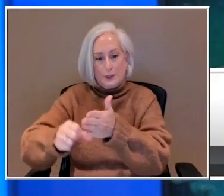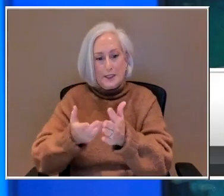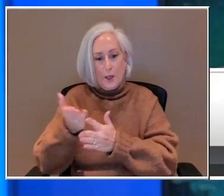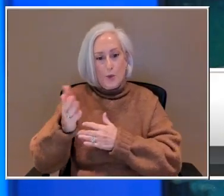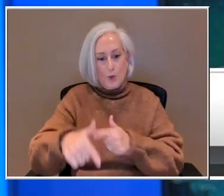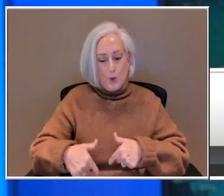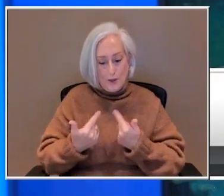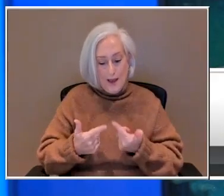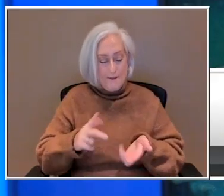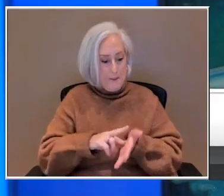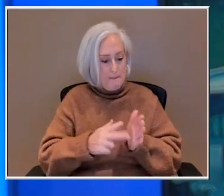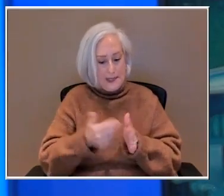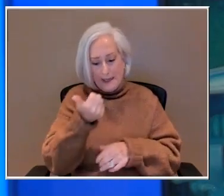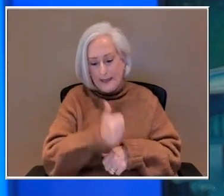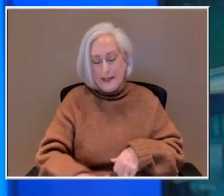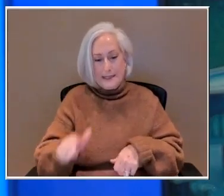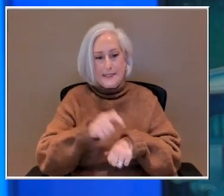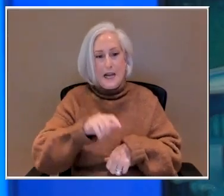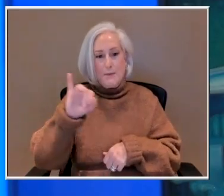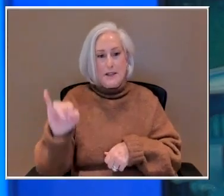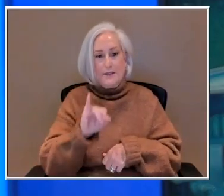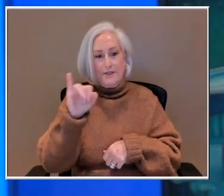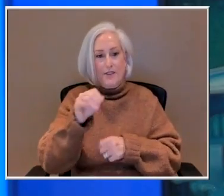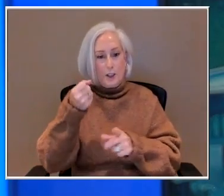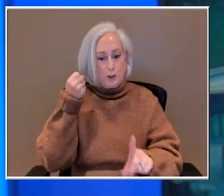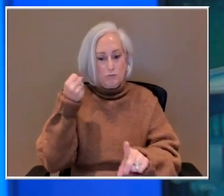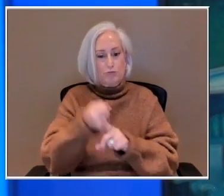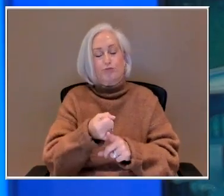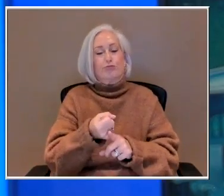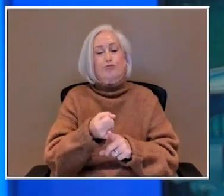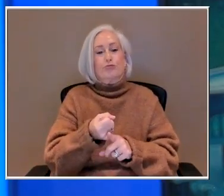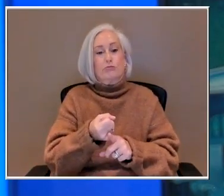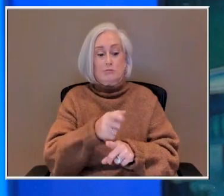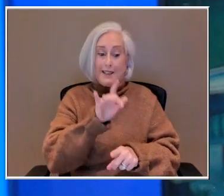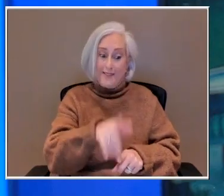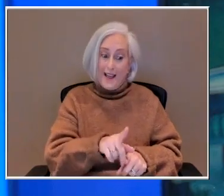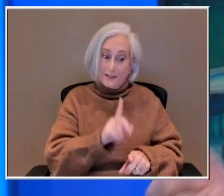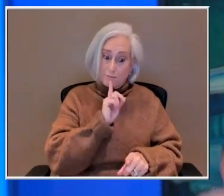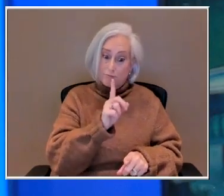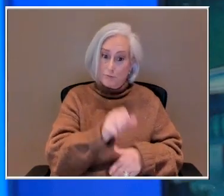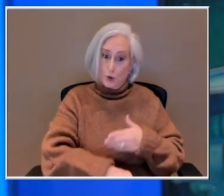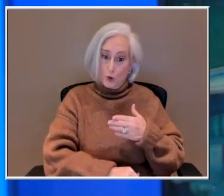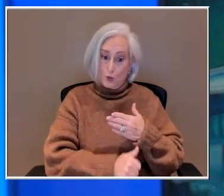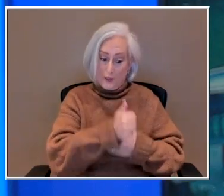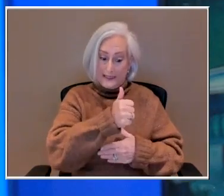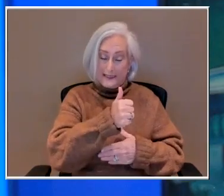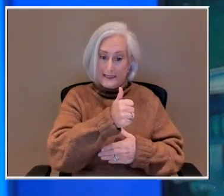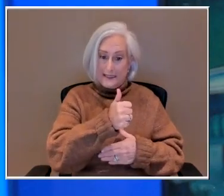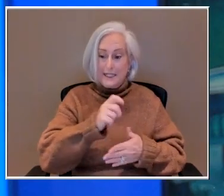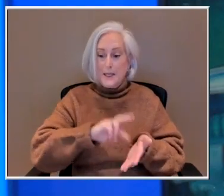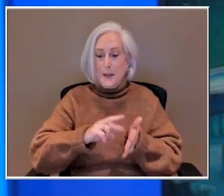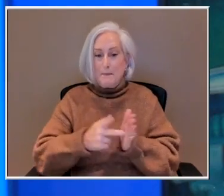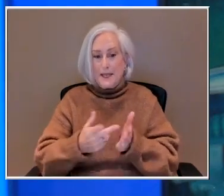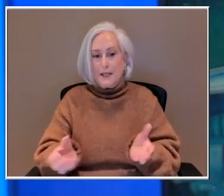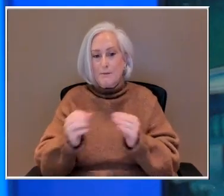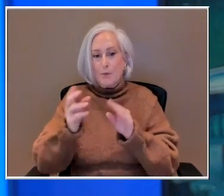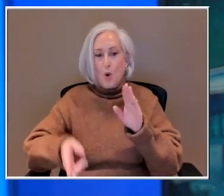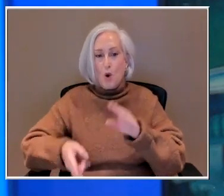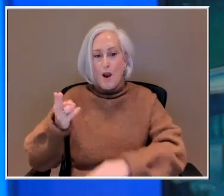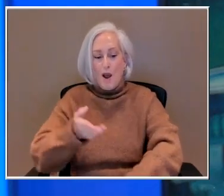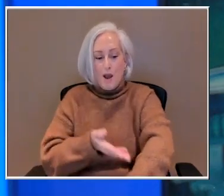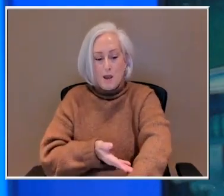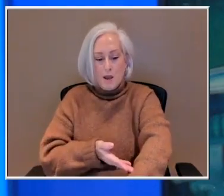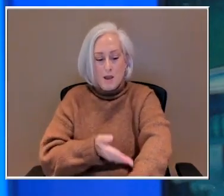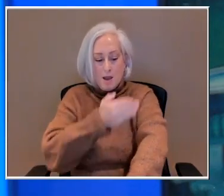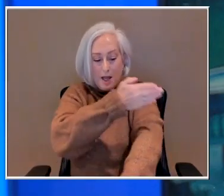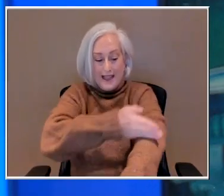infection sets in, which is a significant risk, that could lead to a even higher level amputation. With rotation